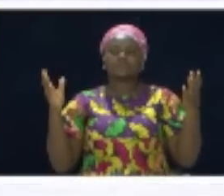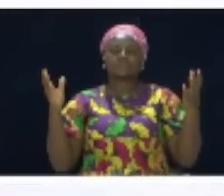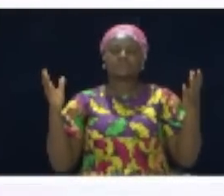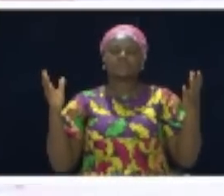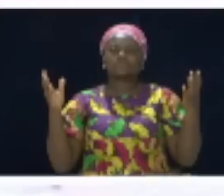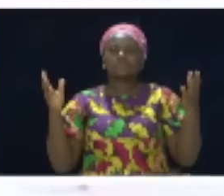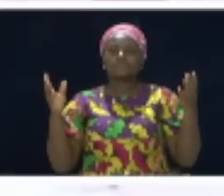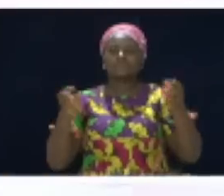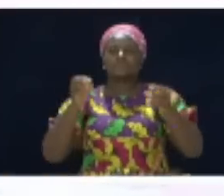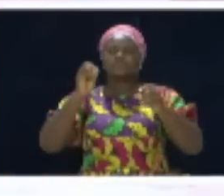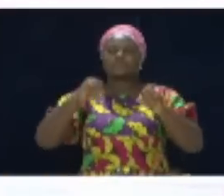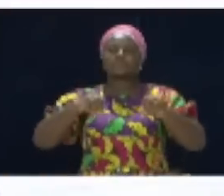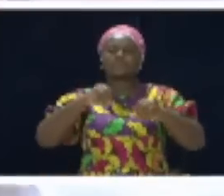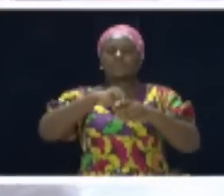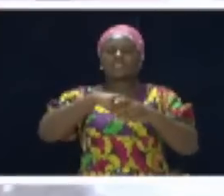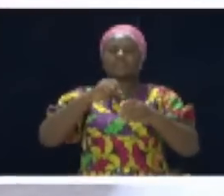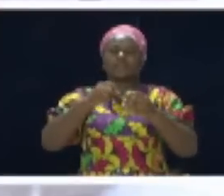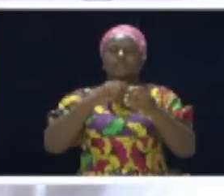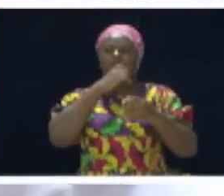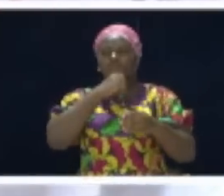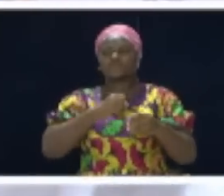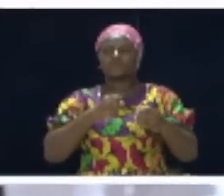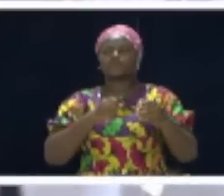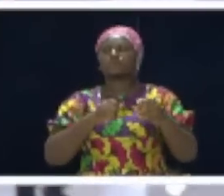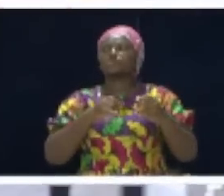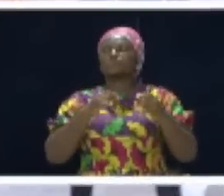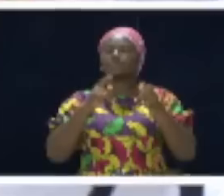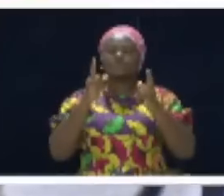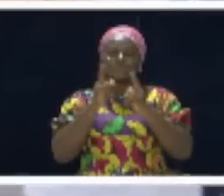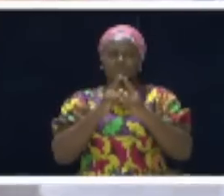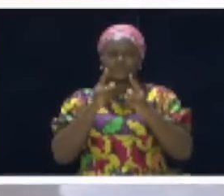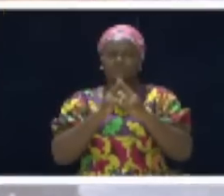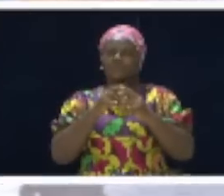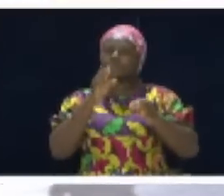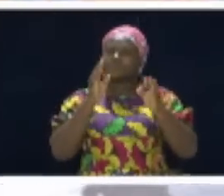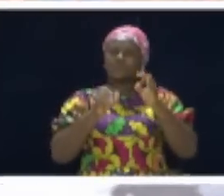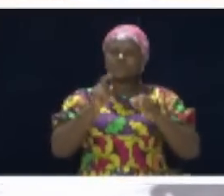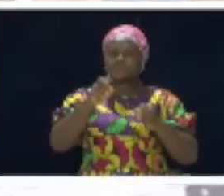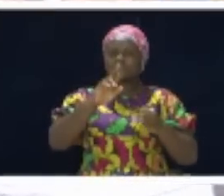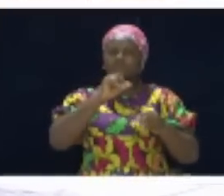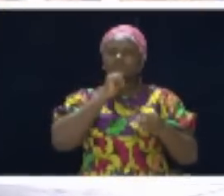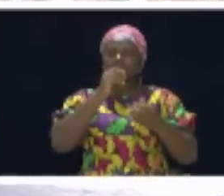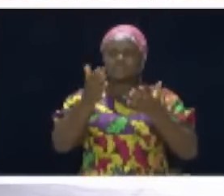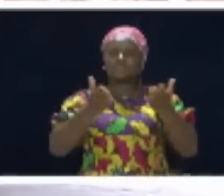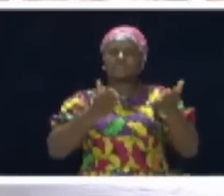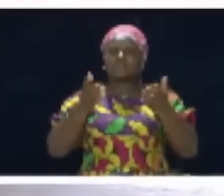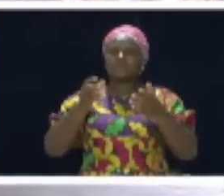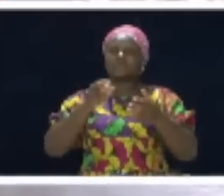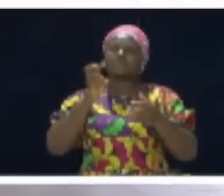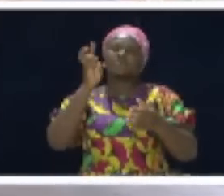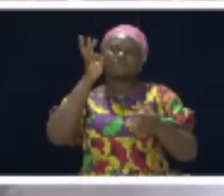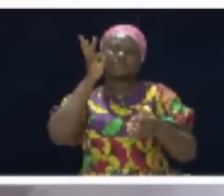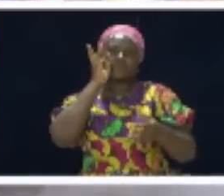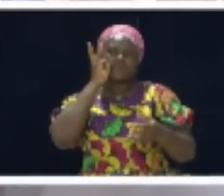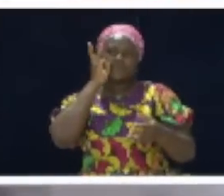In the old auditorium, if you have not been served wine, will you wave your